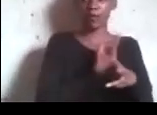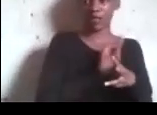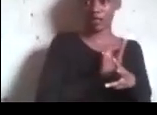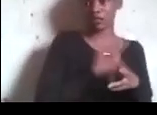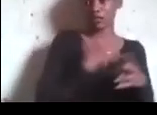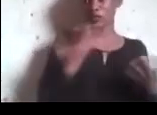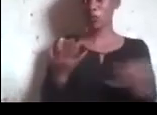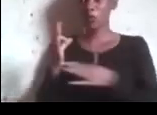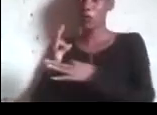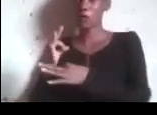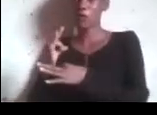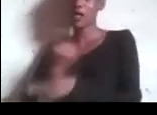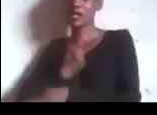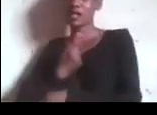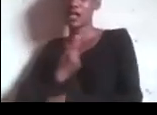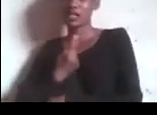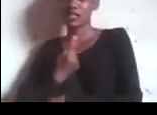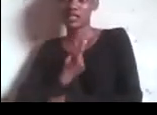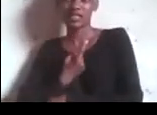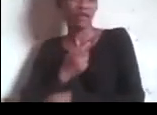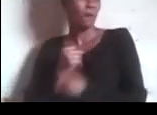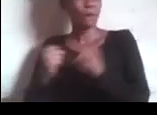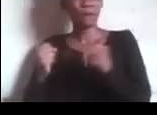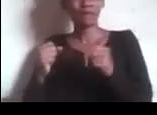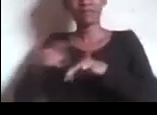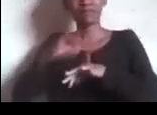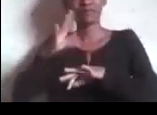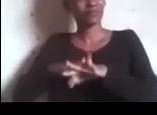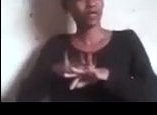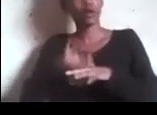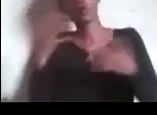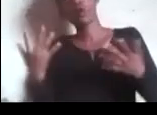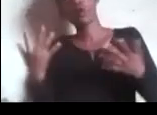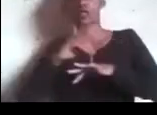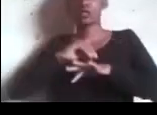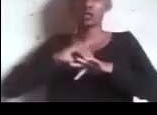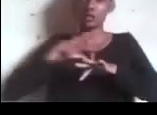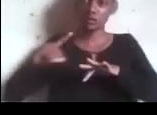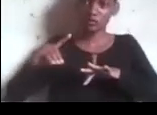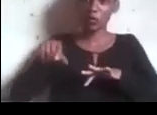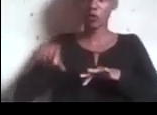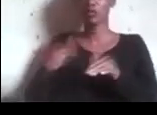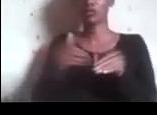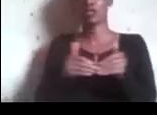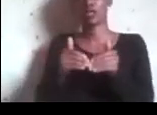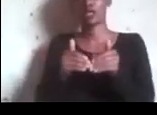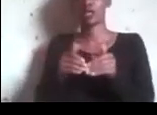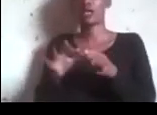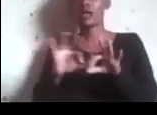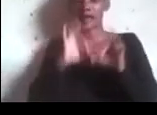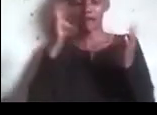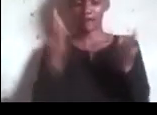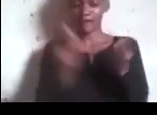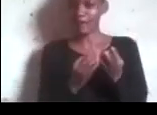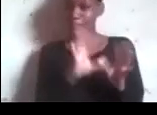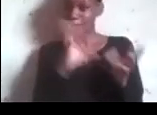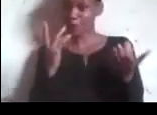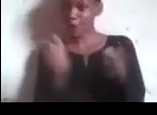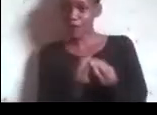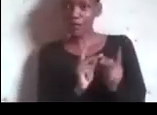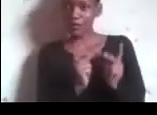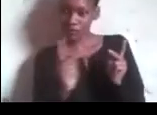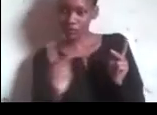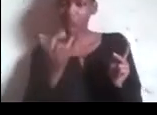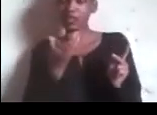who were never married or who are divorced. All these families have rights and responsibilities for